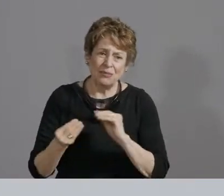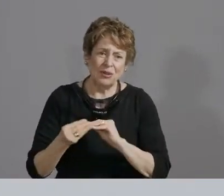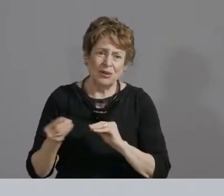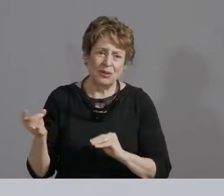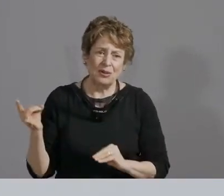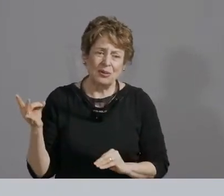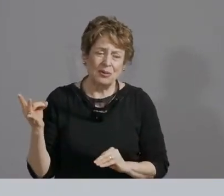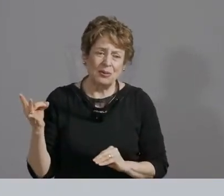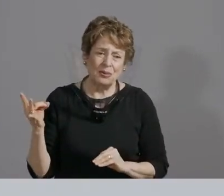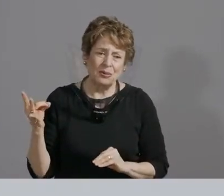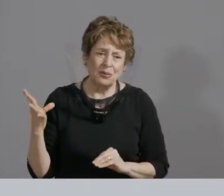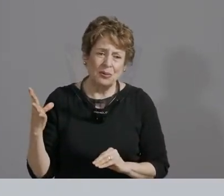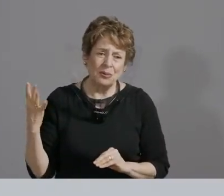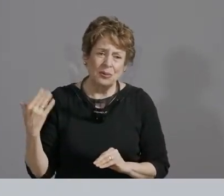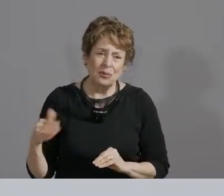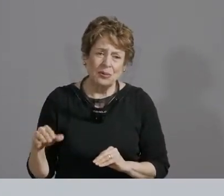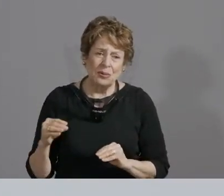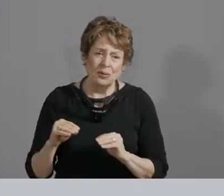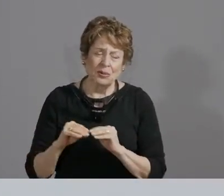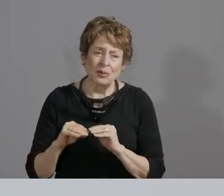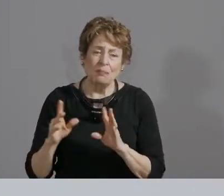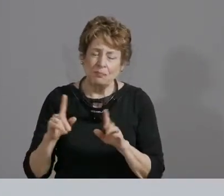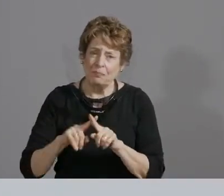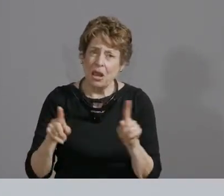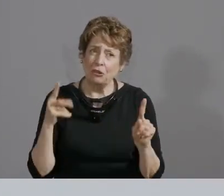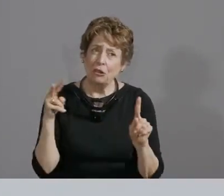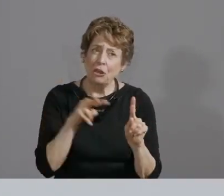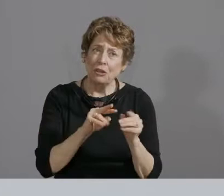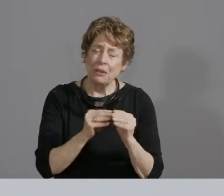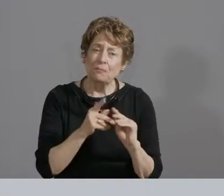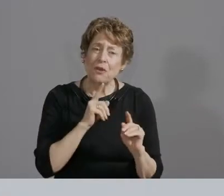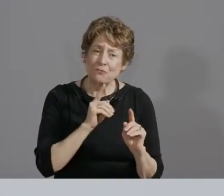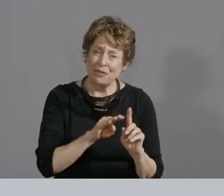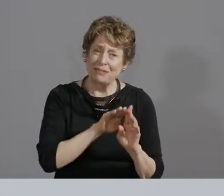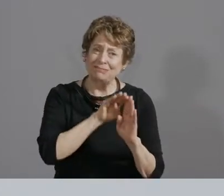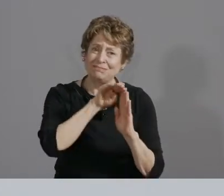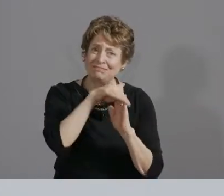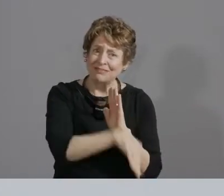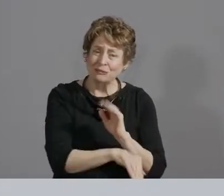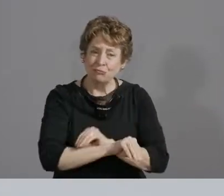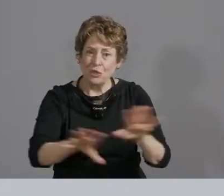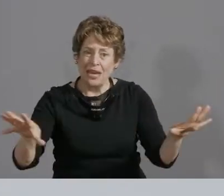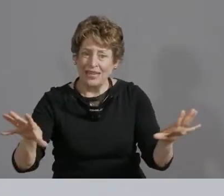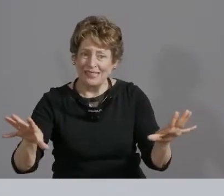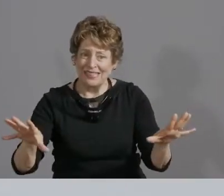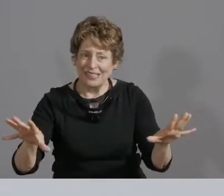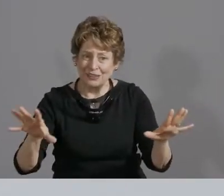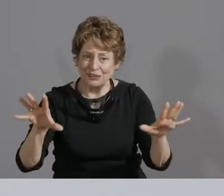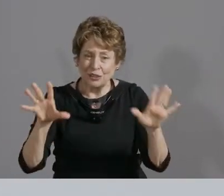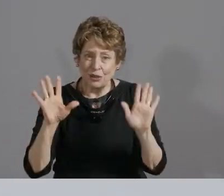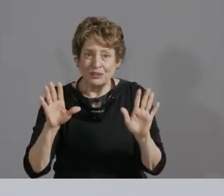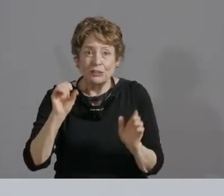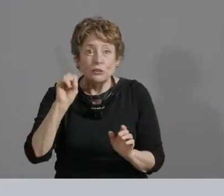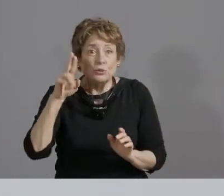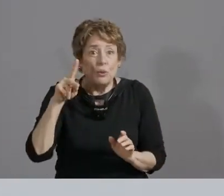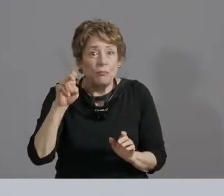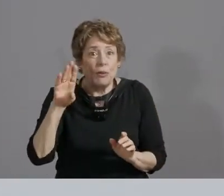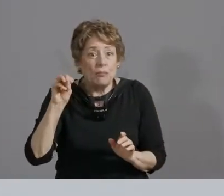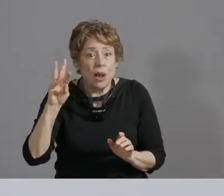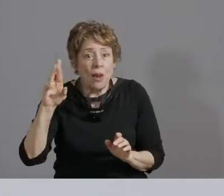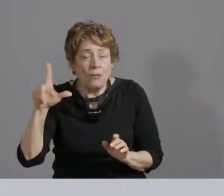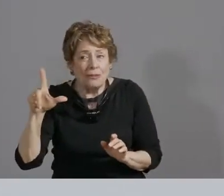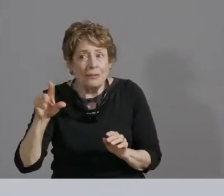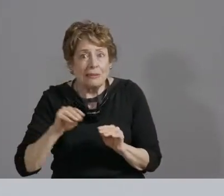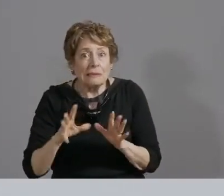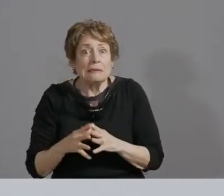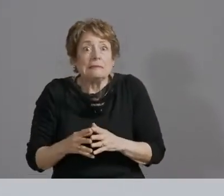spread is decreasing. What we're hoping is that Super Bowl didn't play a large role in increasing that transmission and that we make it through